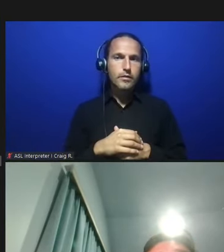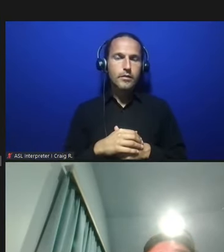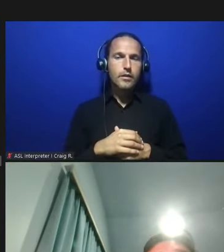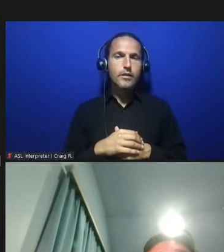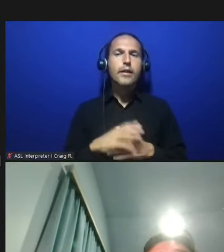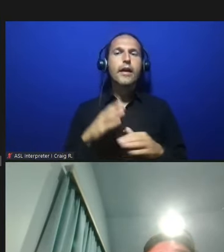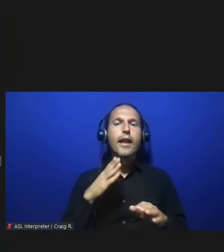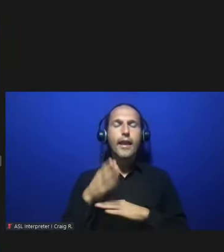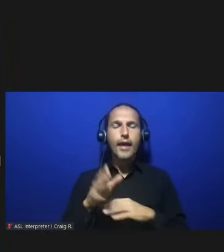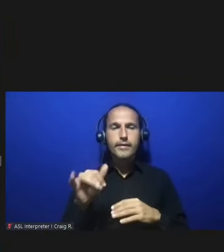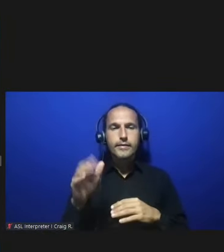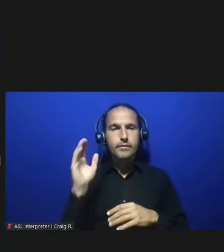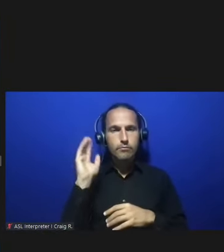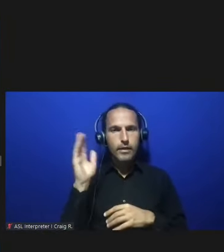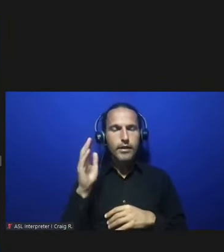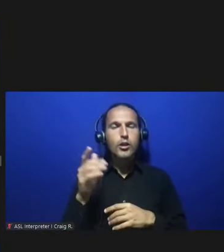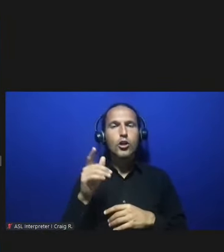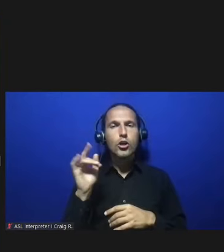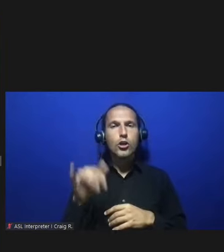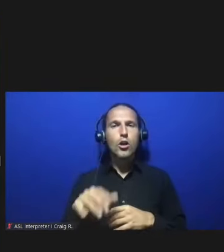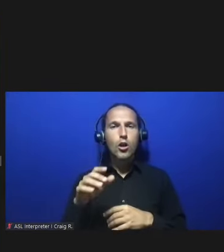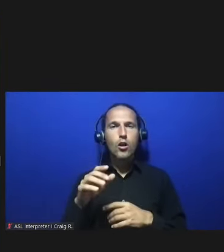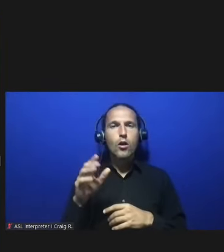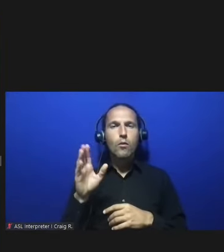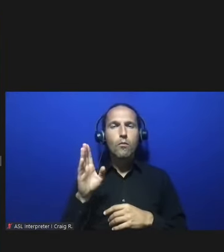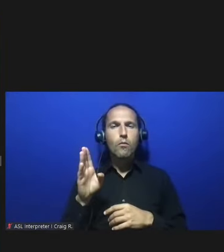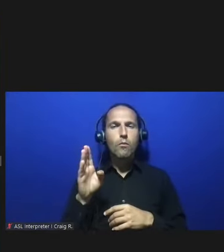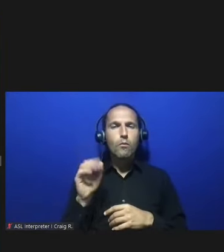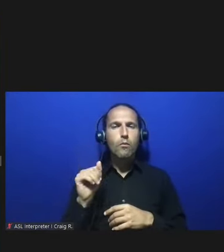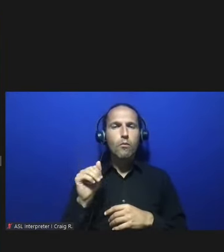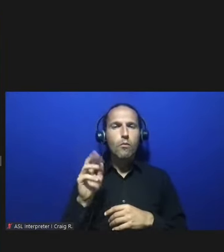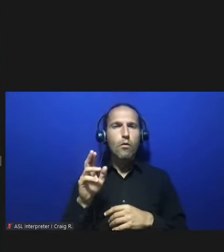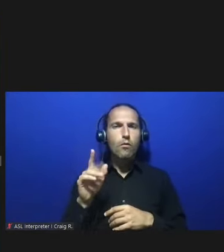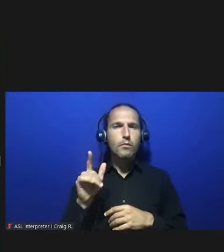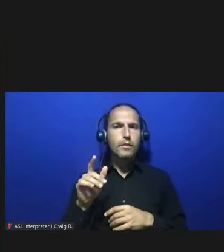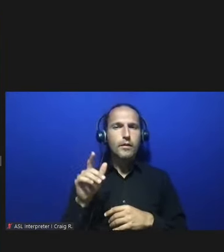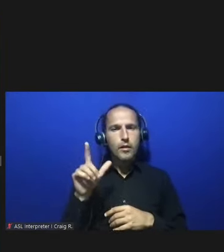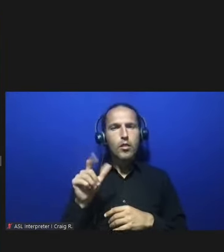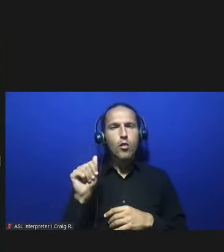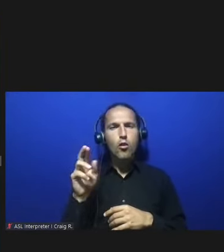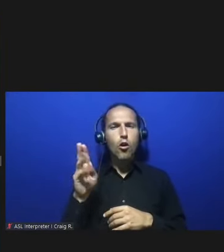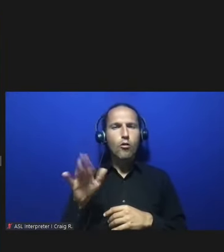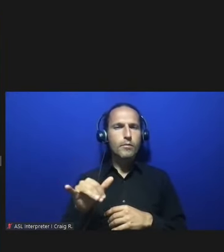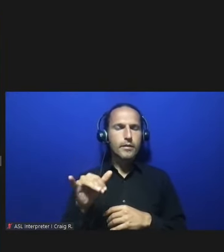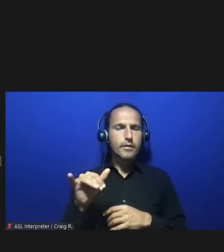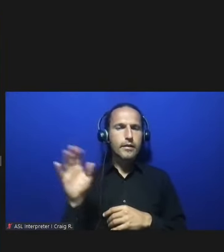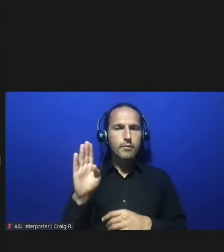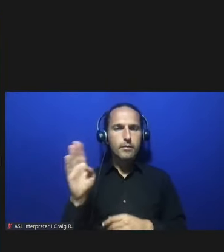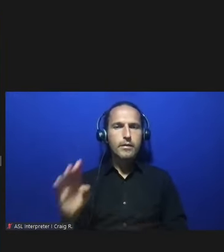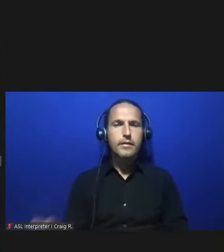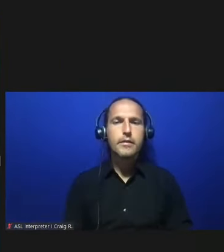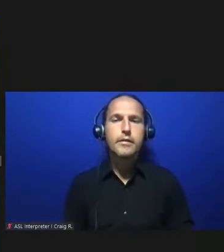Our next speaker is Larbi Antabu, followed by Lucy Cotin.